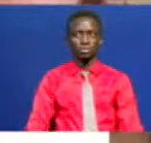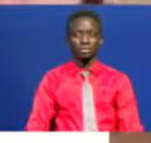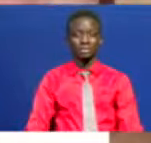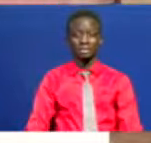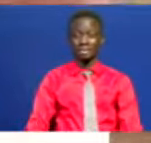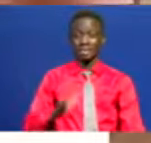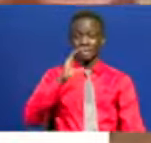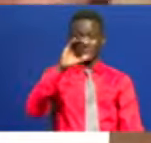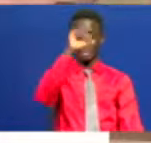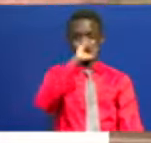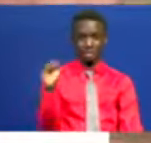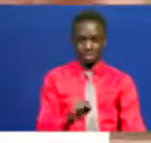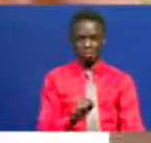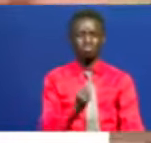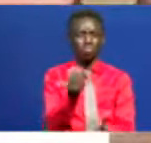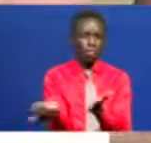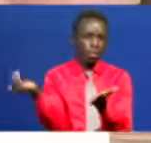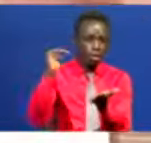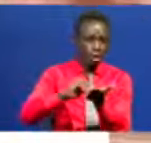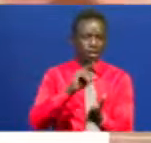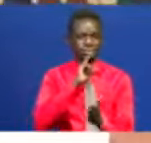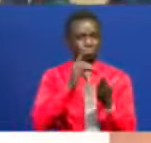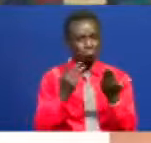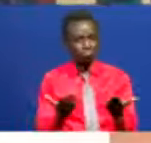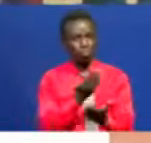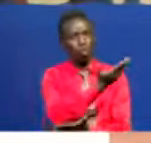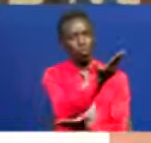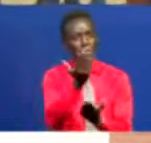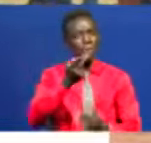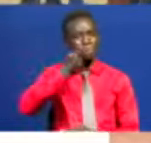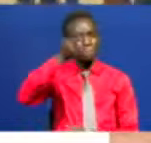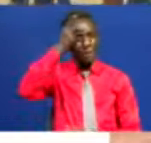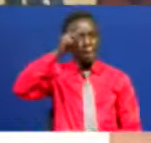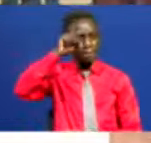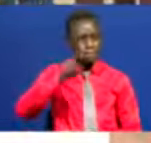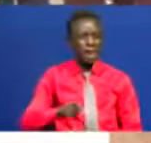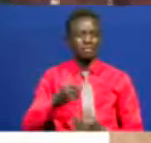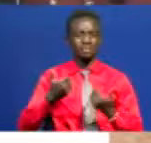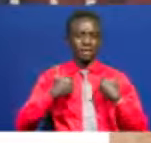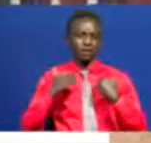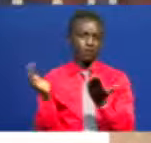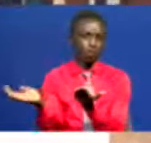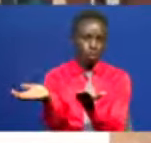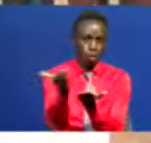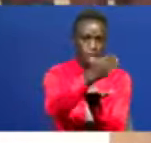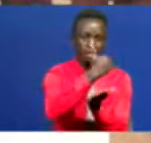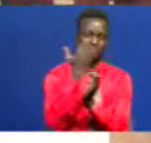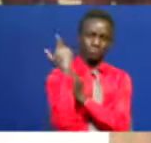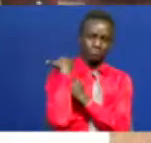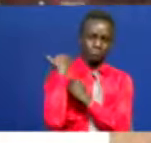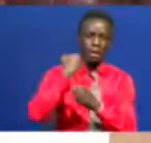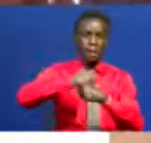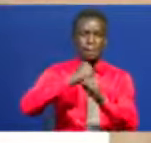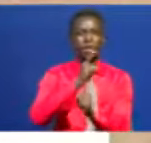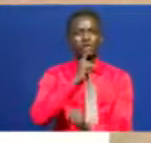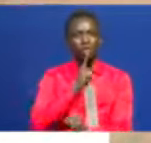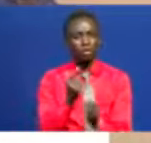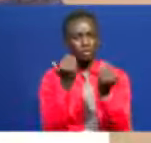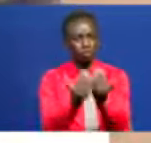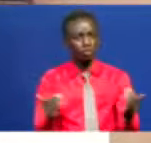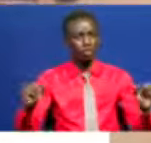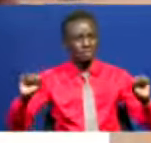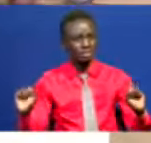Kindiki further called for collective responsibility from parents and the community in ensuring the safety of children, more so